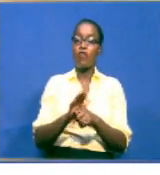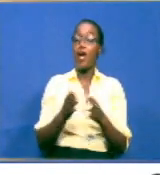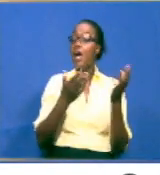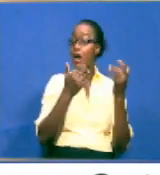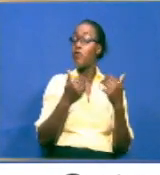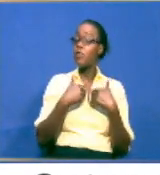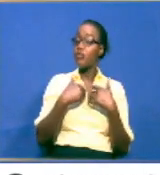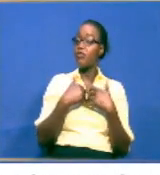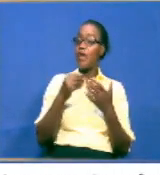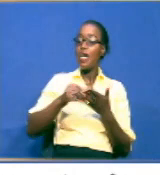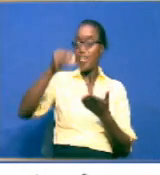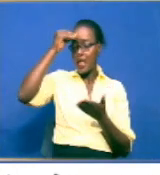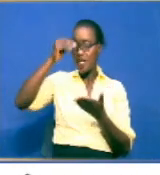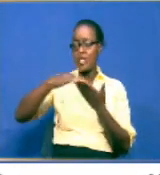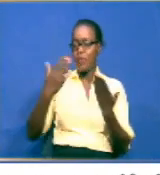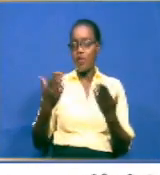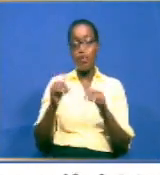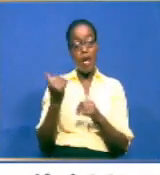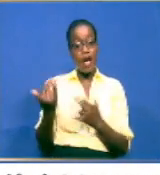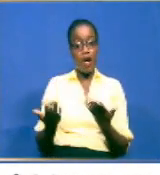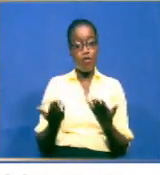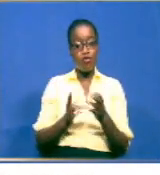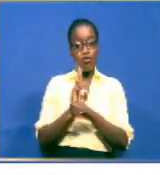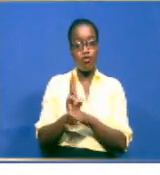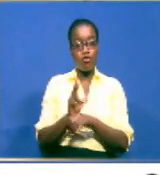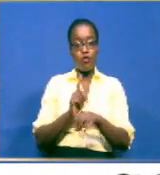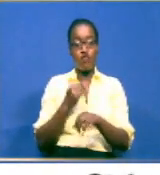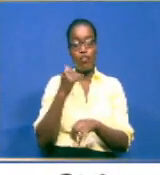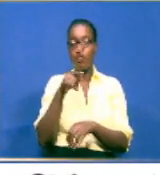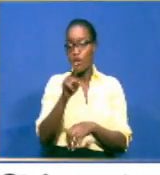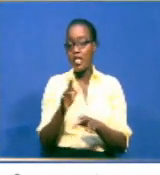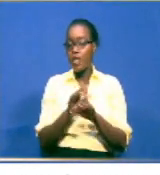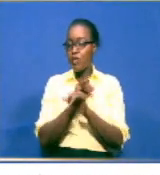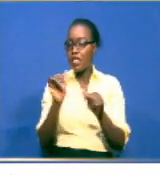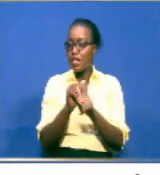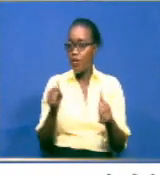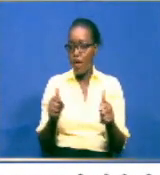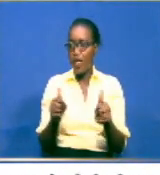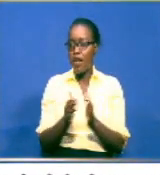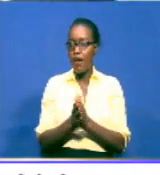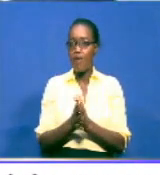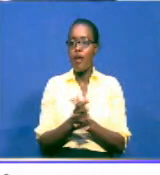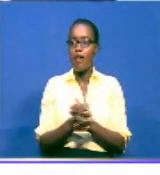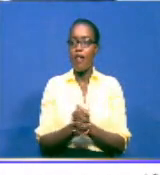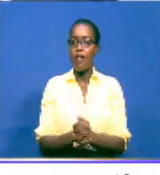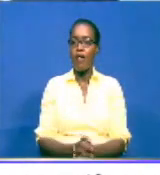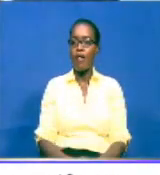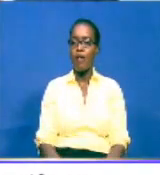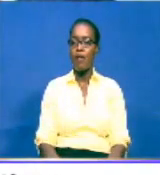few techniques on how to handle your mobile phones during this time and how to clean it. Ben Tranjoe, it's back to you in studio. I'm Purity